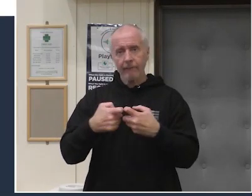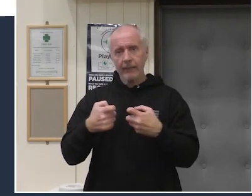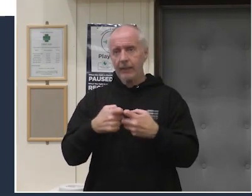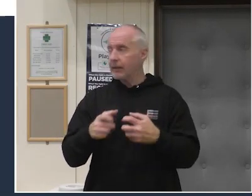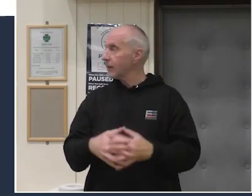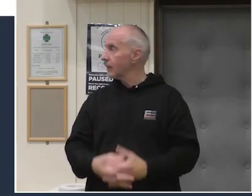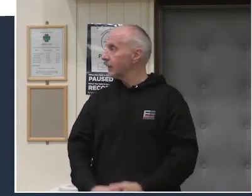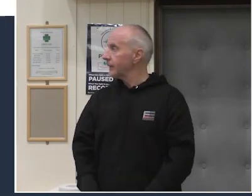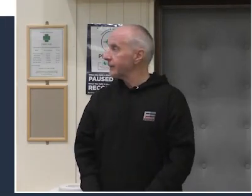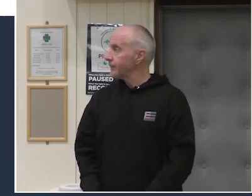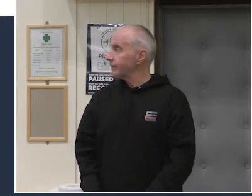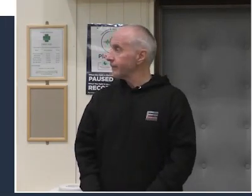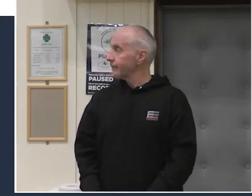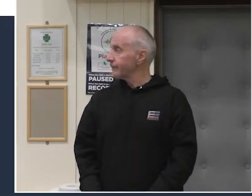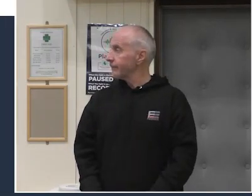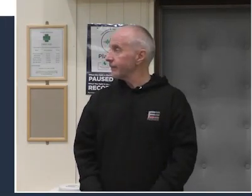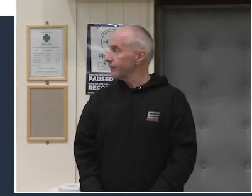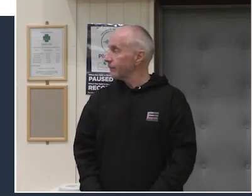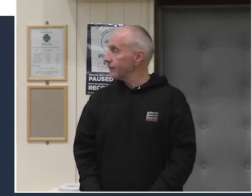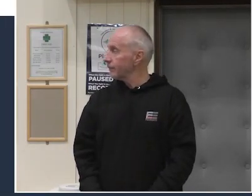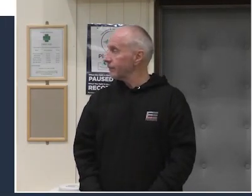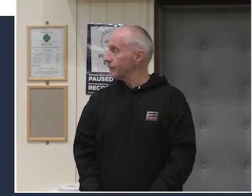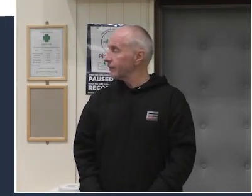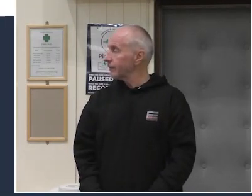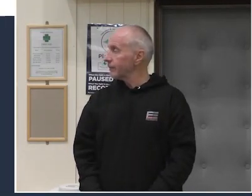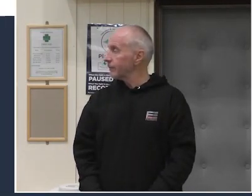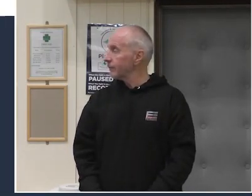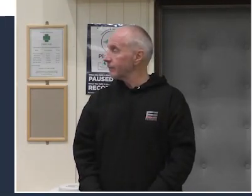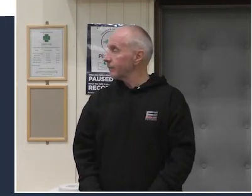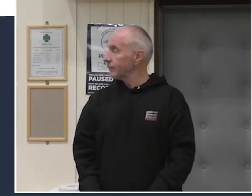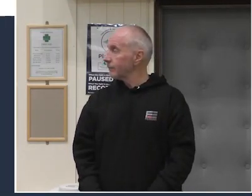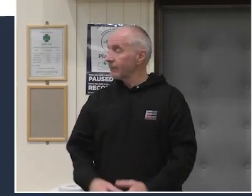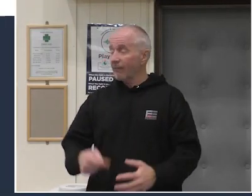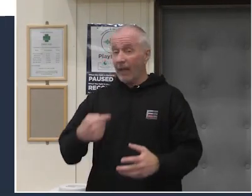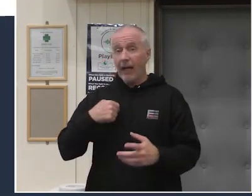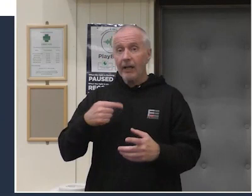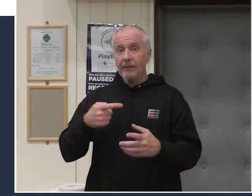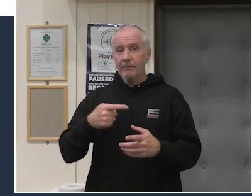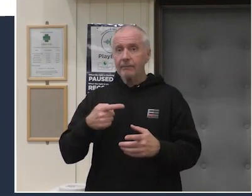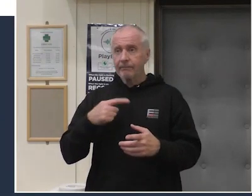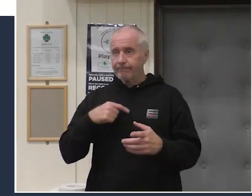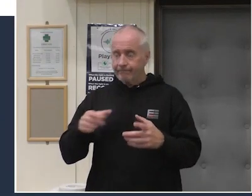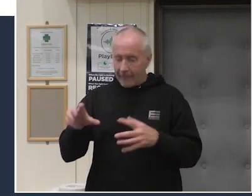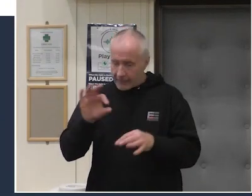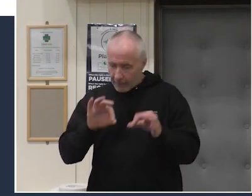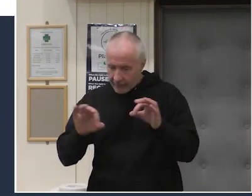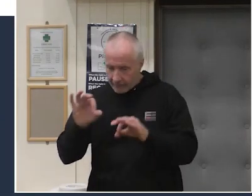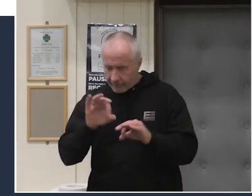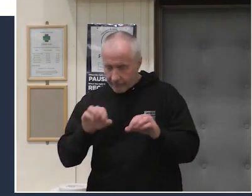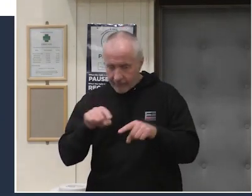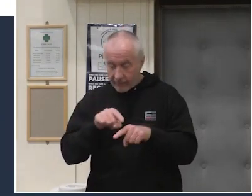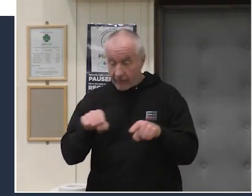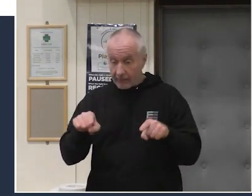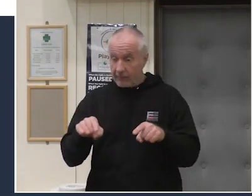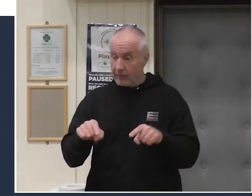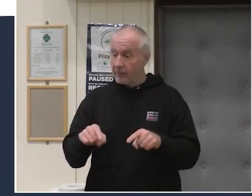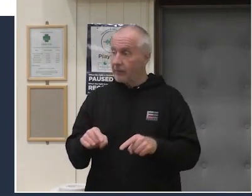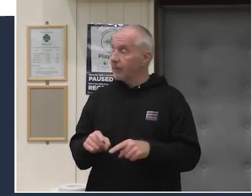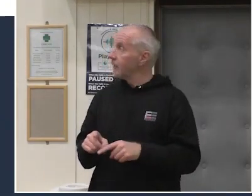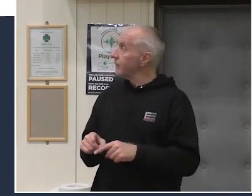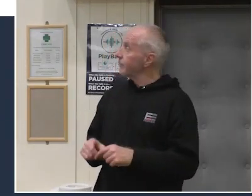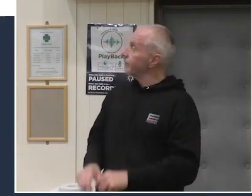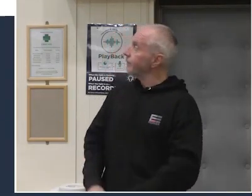which I am. And luckily, we've got a saving grace here. P.S.